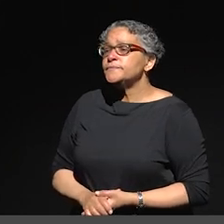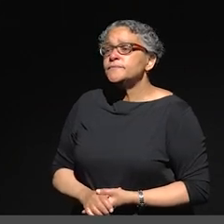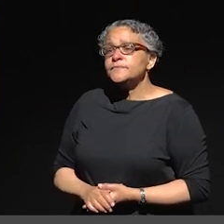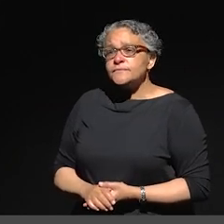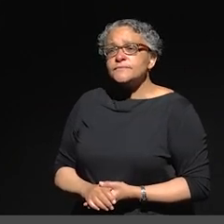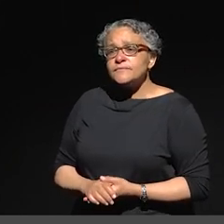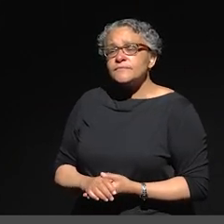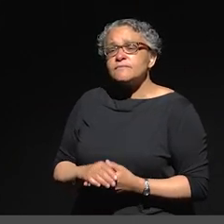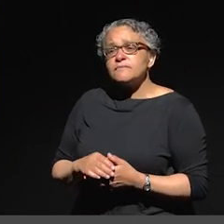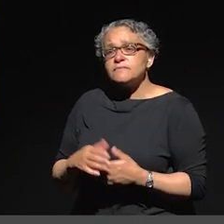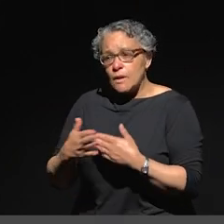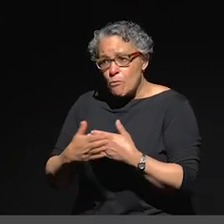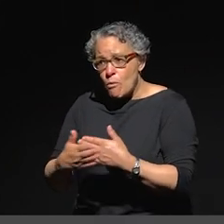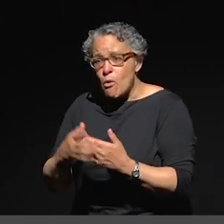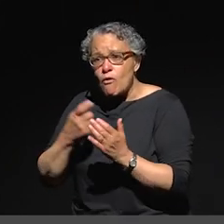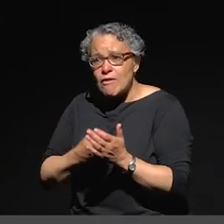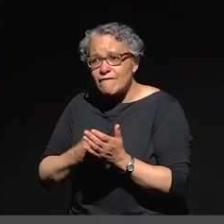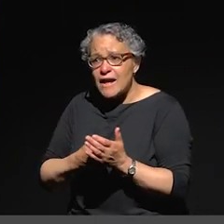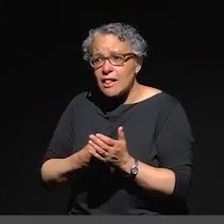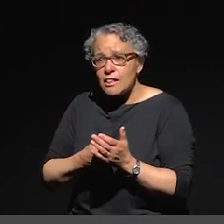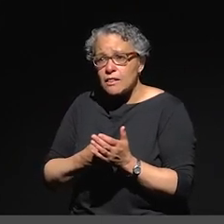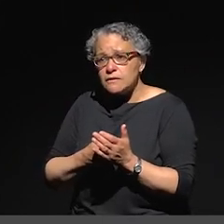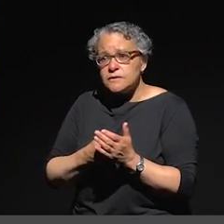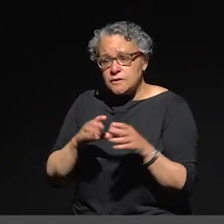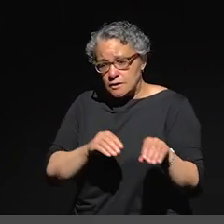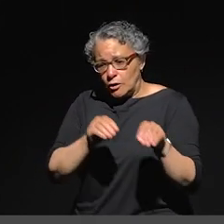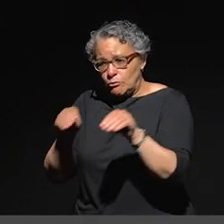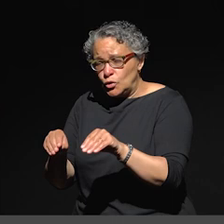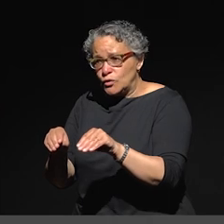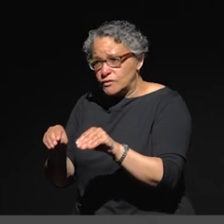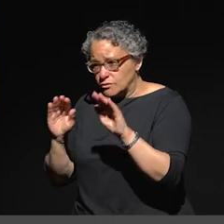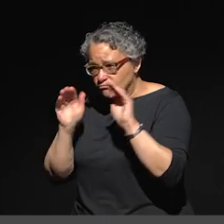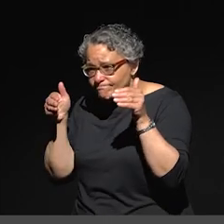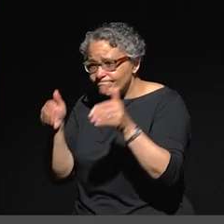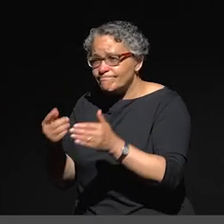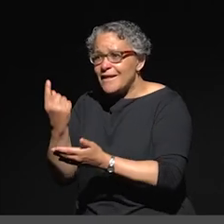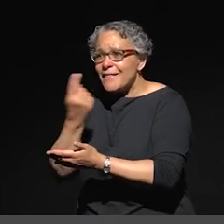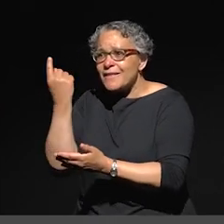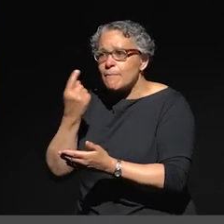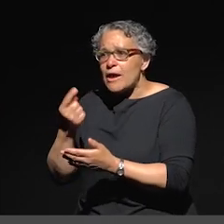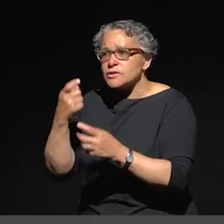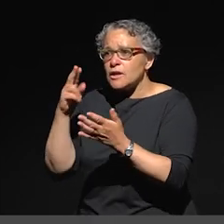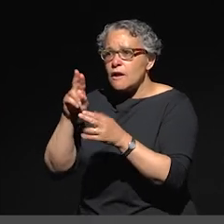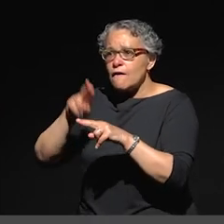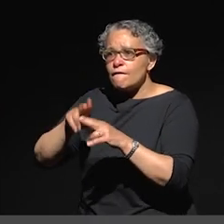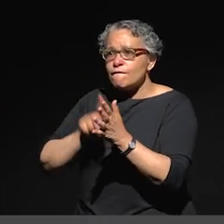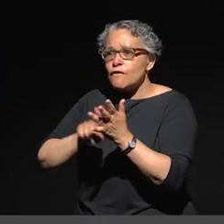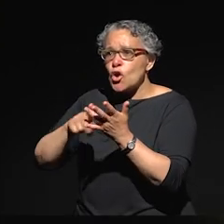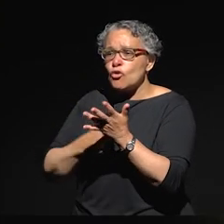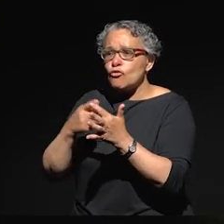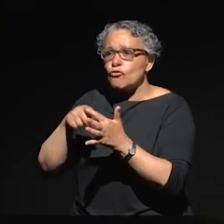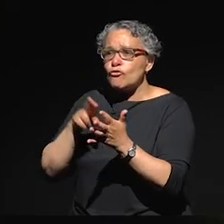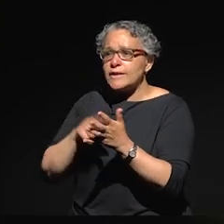Increasingly, Raphael gravitates towards Florence because he has sort of learned what he could in Perugia, where he's mostly